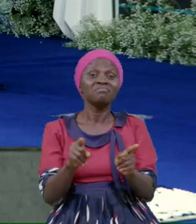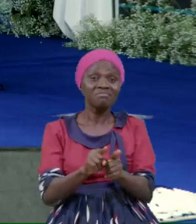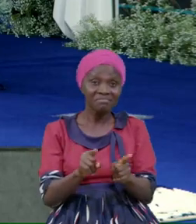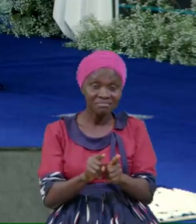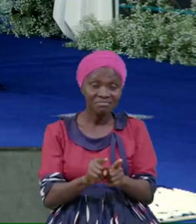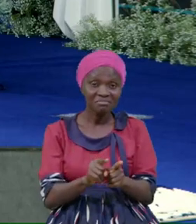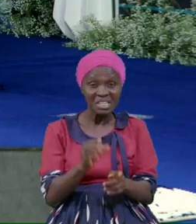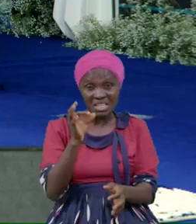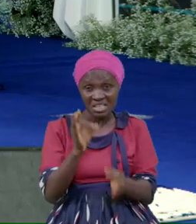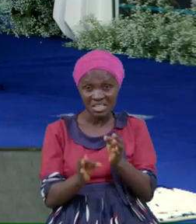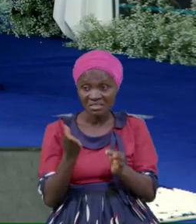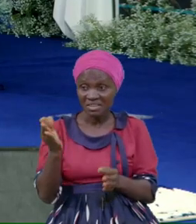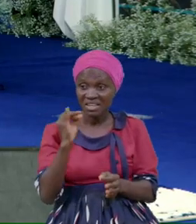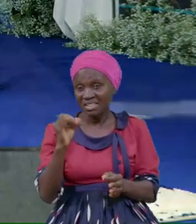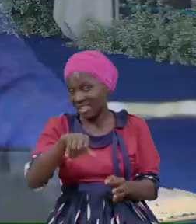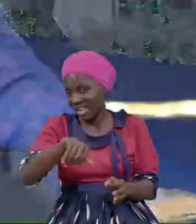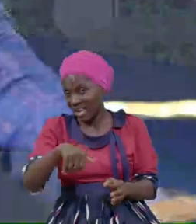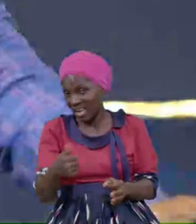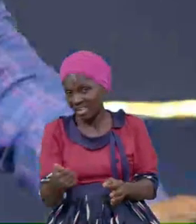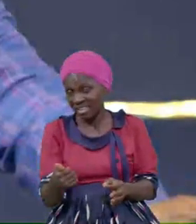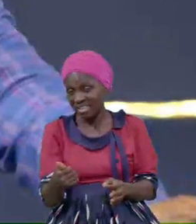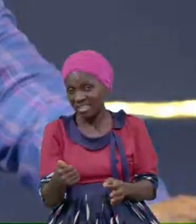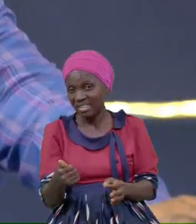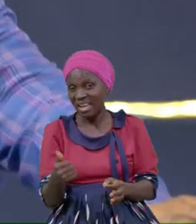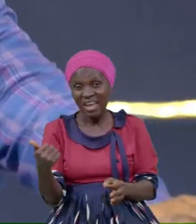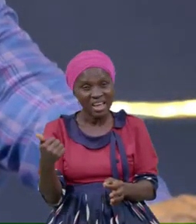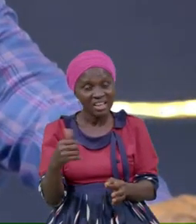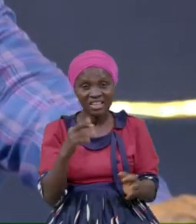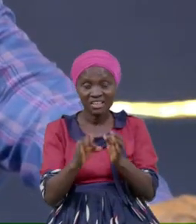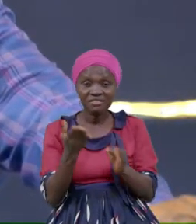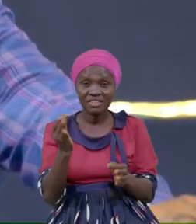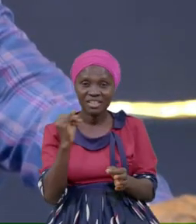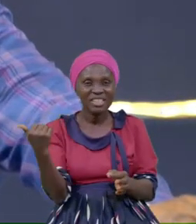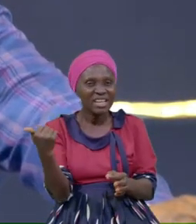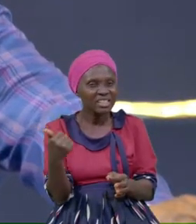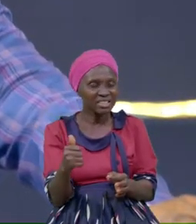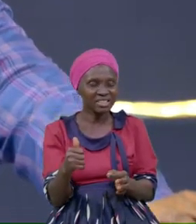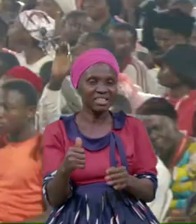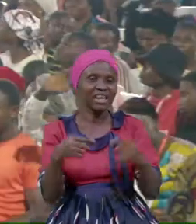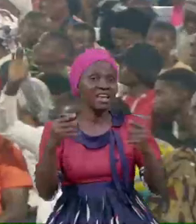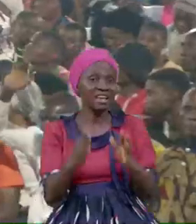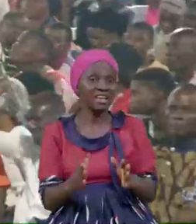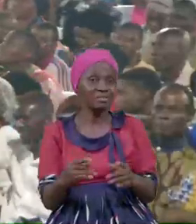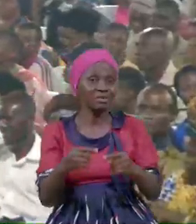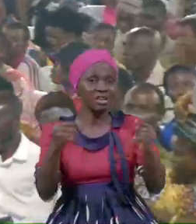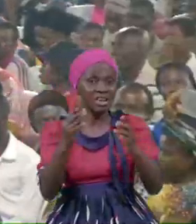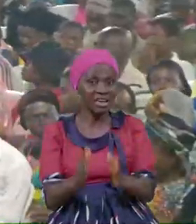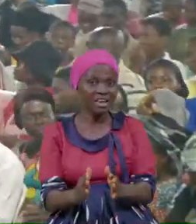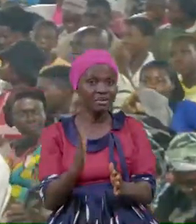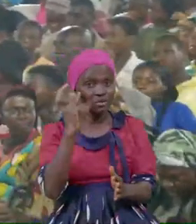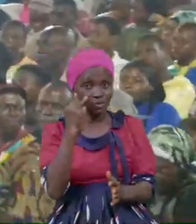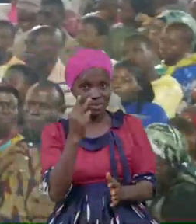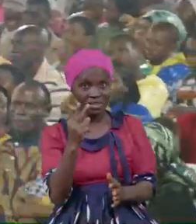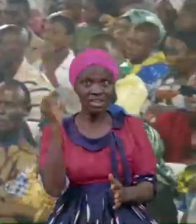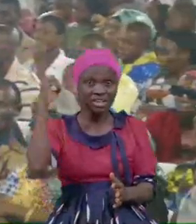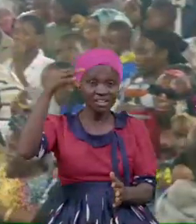enemy, they'll see the grace of God in you. You are in for new